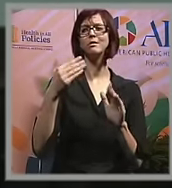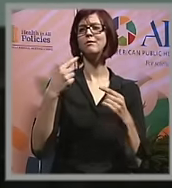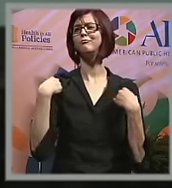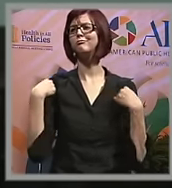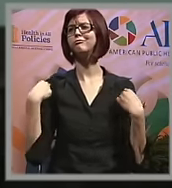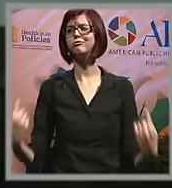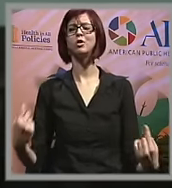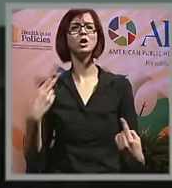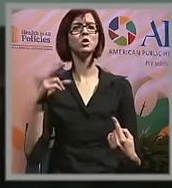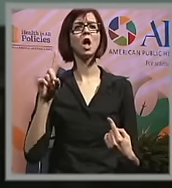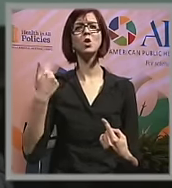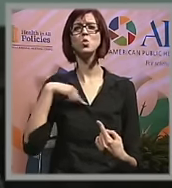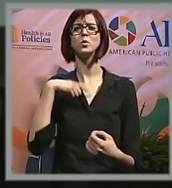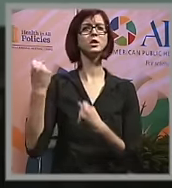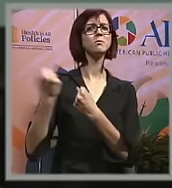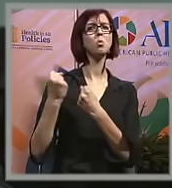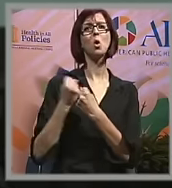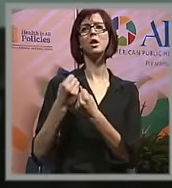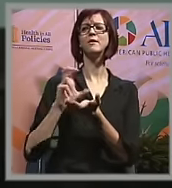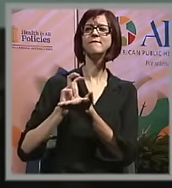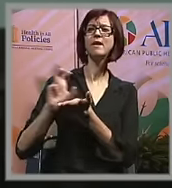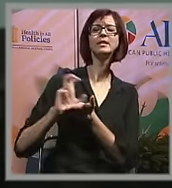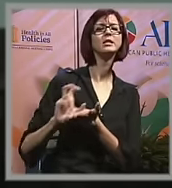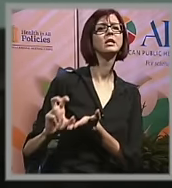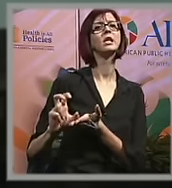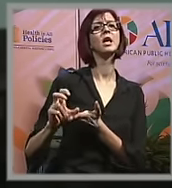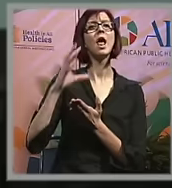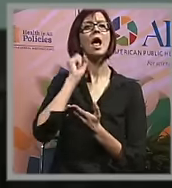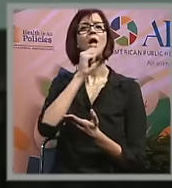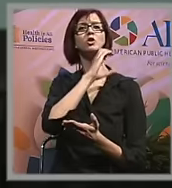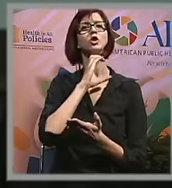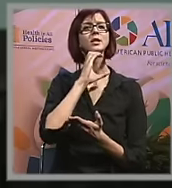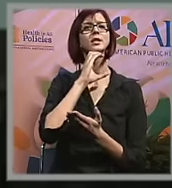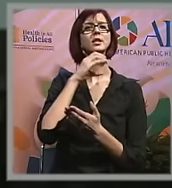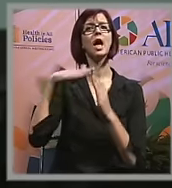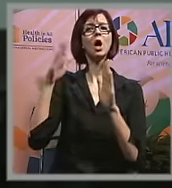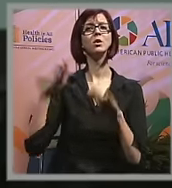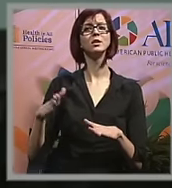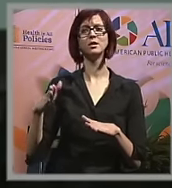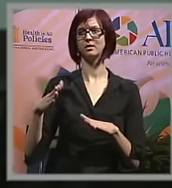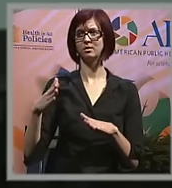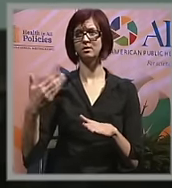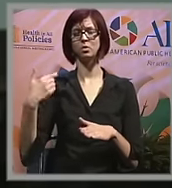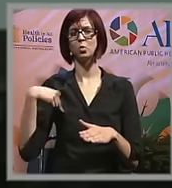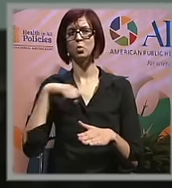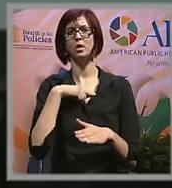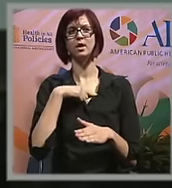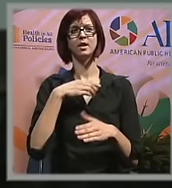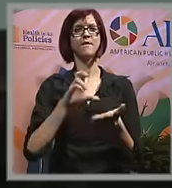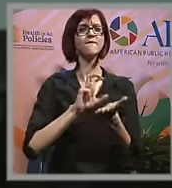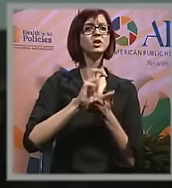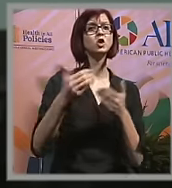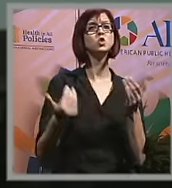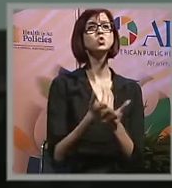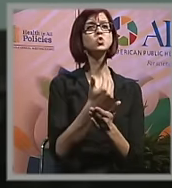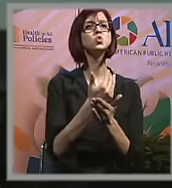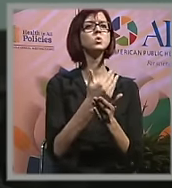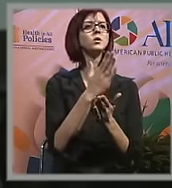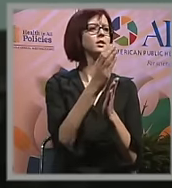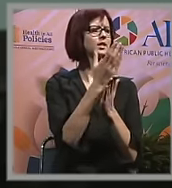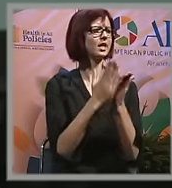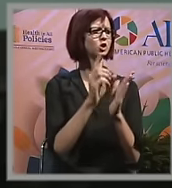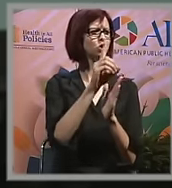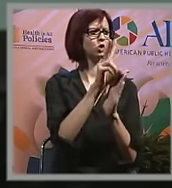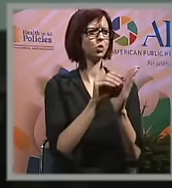years at HUD invested in elderly housing. We don't invest in new Section 202 housing units, unfortunately,